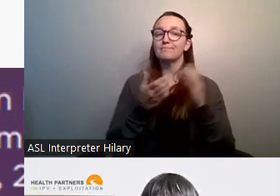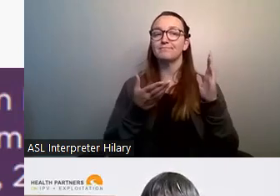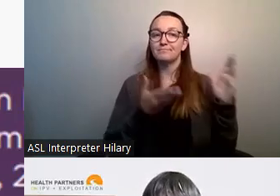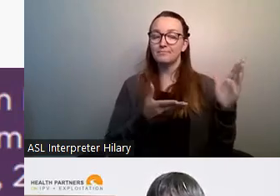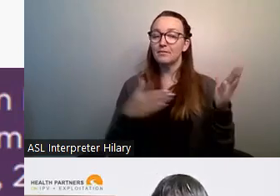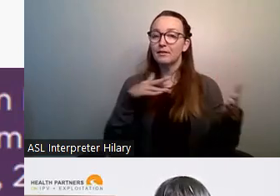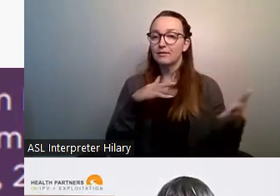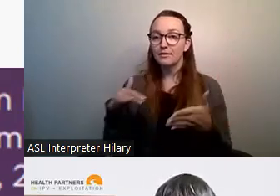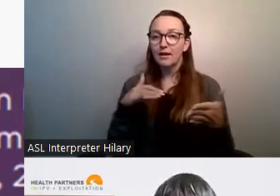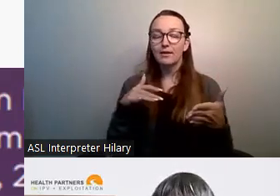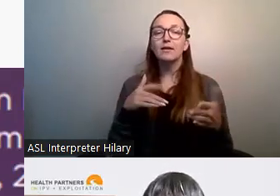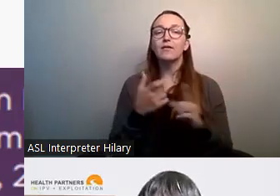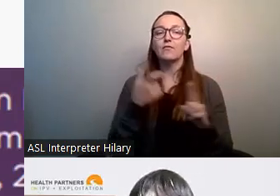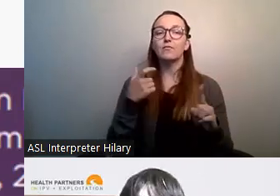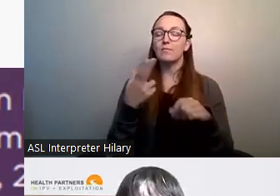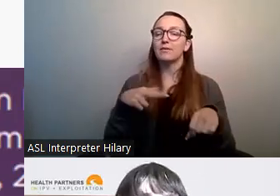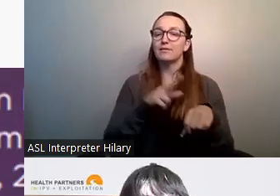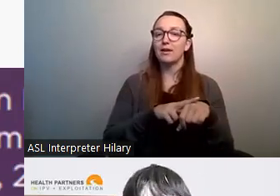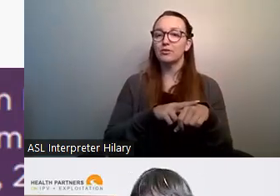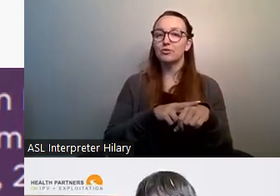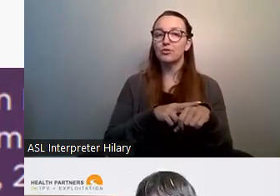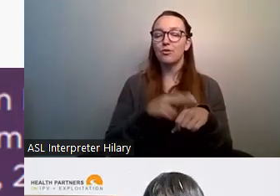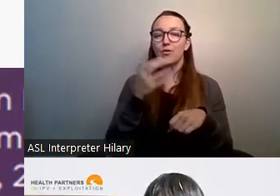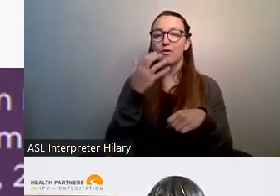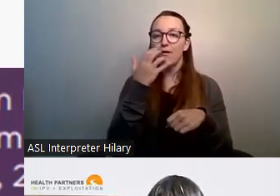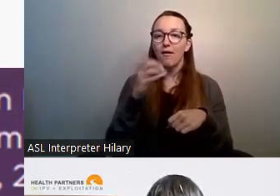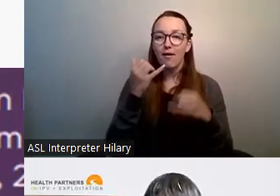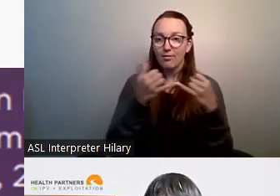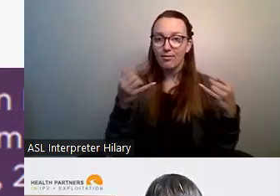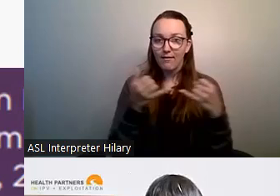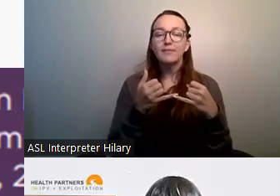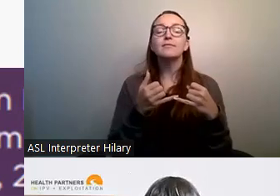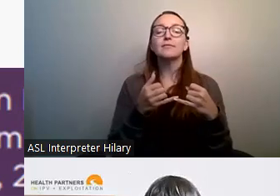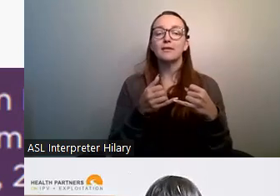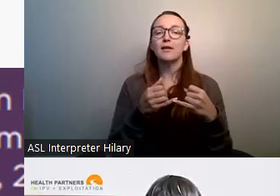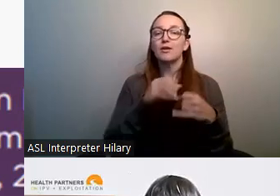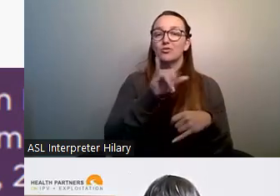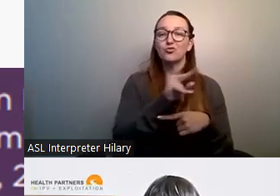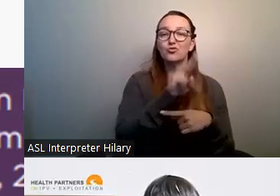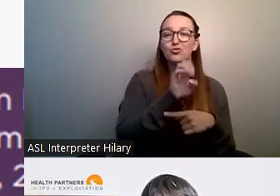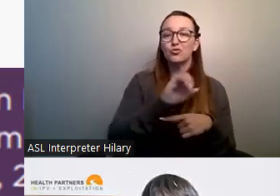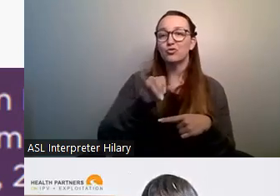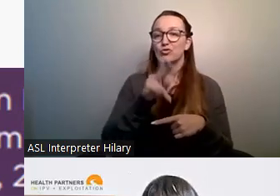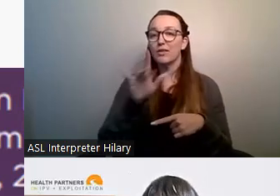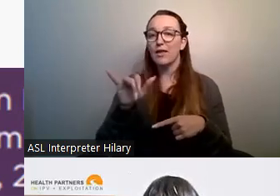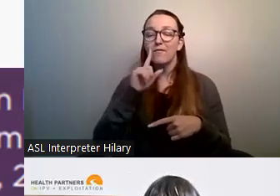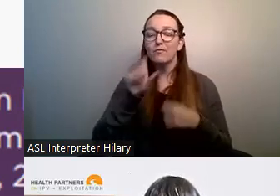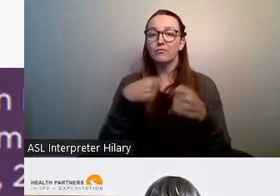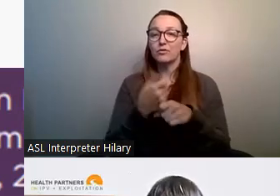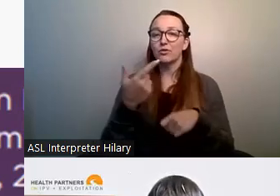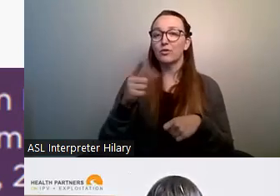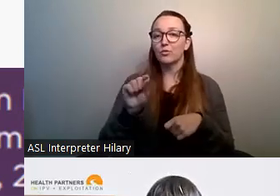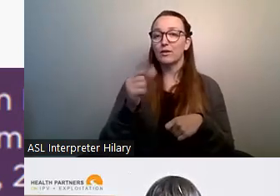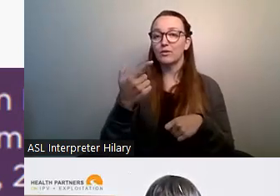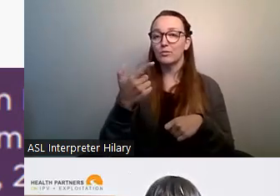by the National Hotline on Domestic Violence in June and July of 2021 with 3,400 surveys